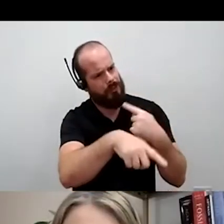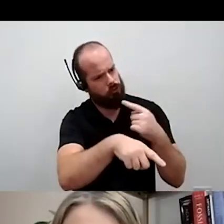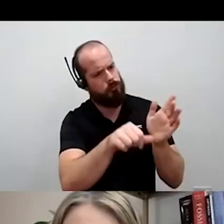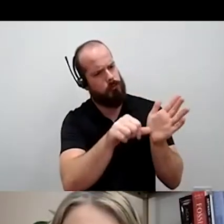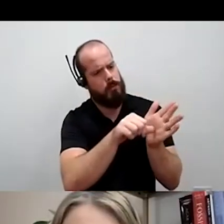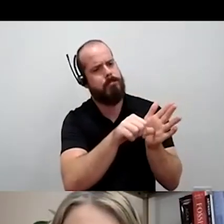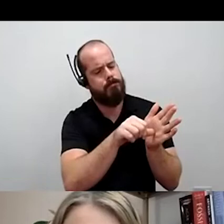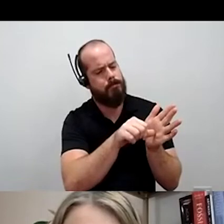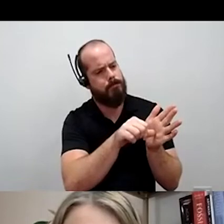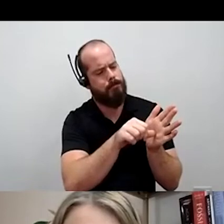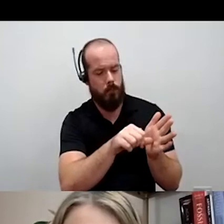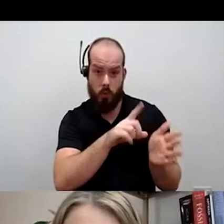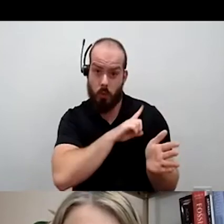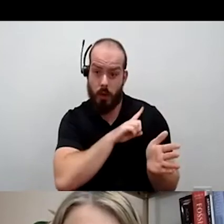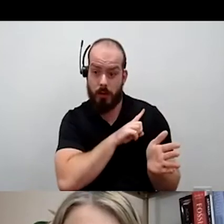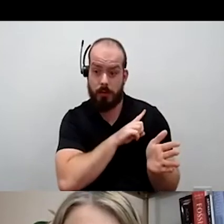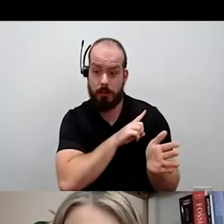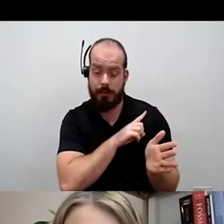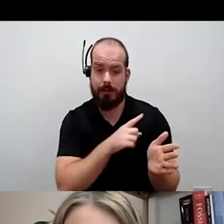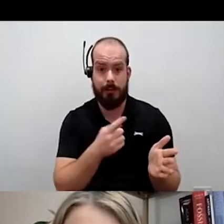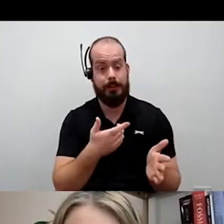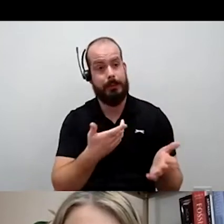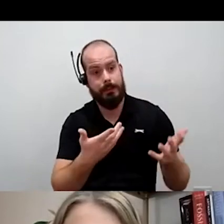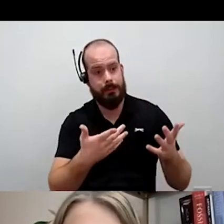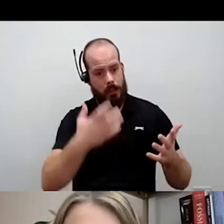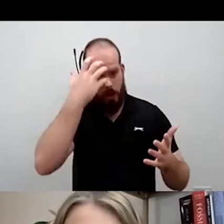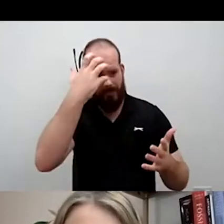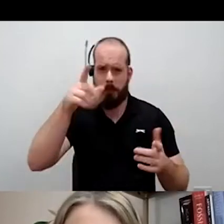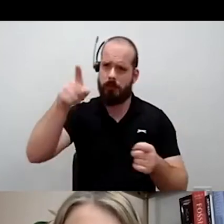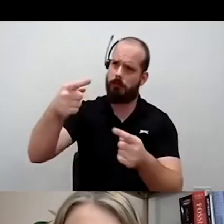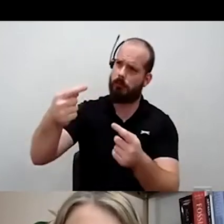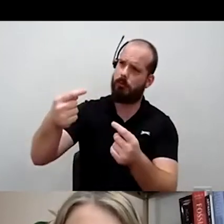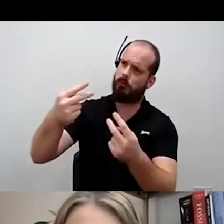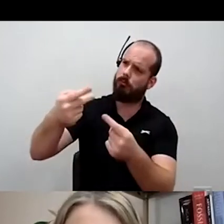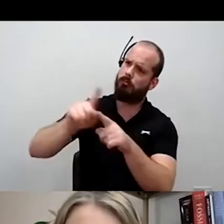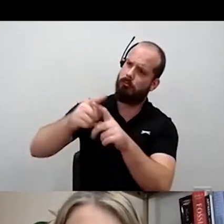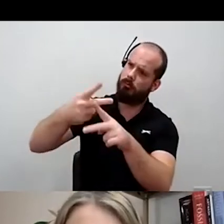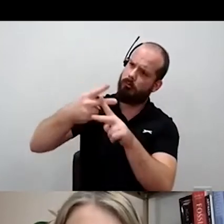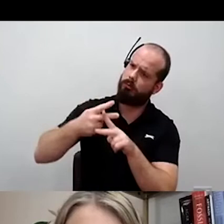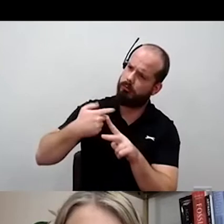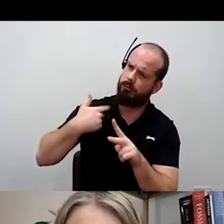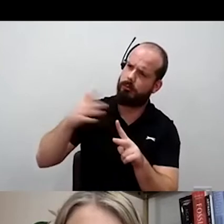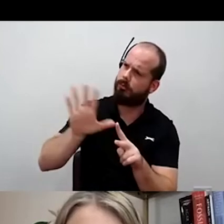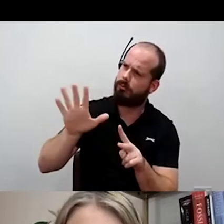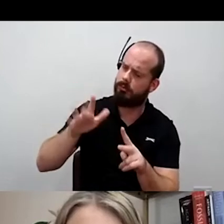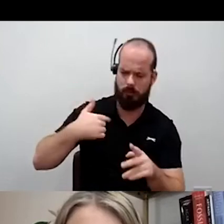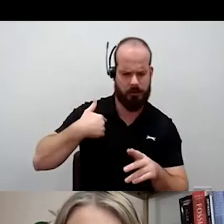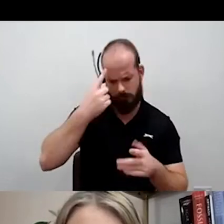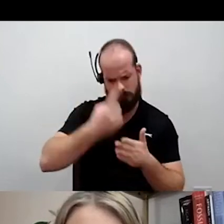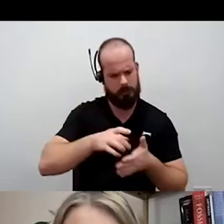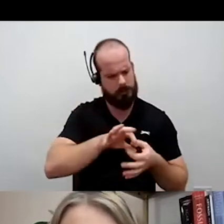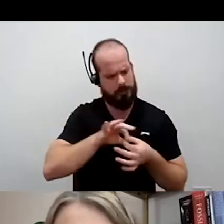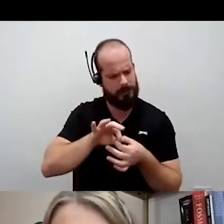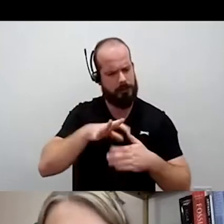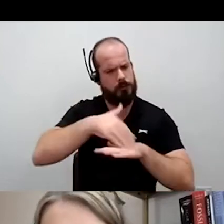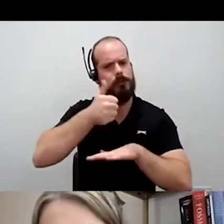action because their government doesn't, and people stand up and join and do things together.